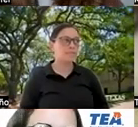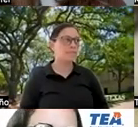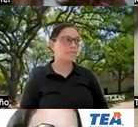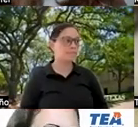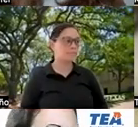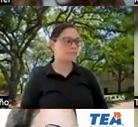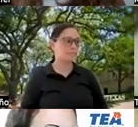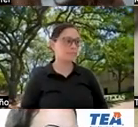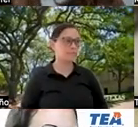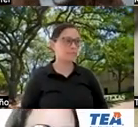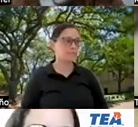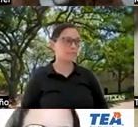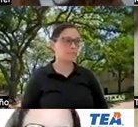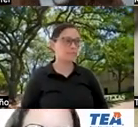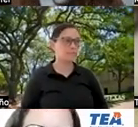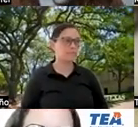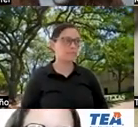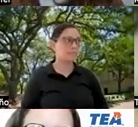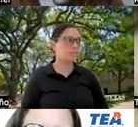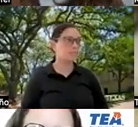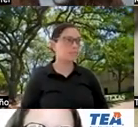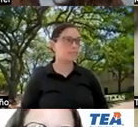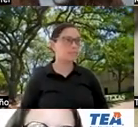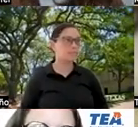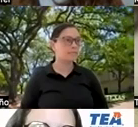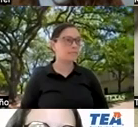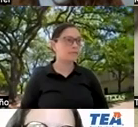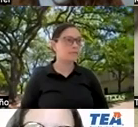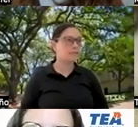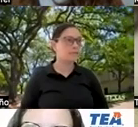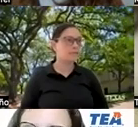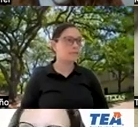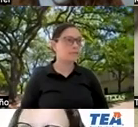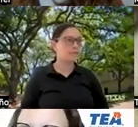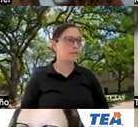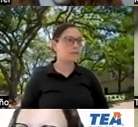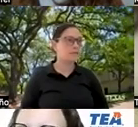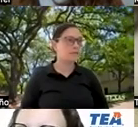Maricela, are you able to unmute now? You can just say present or here.